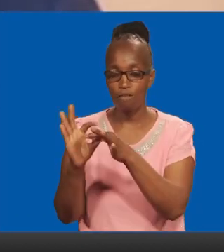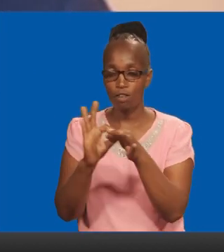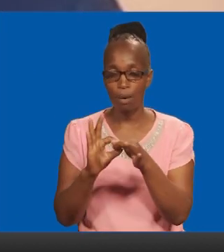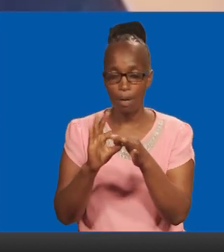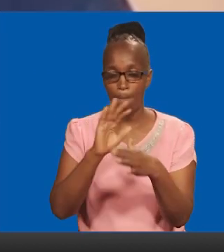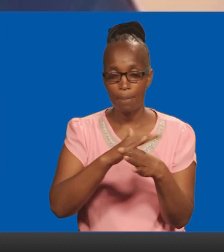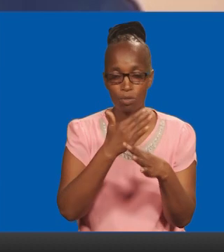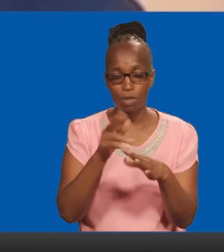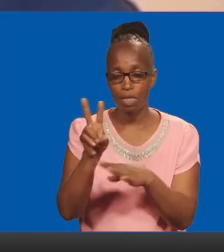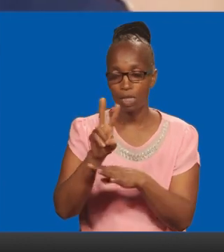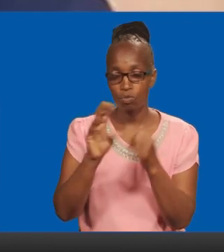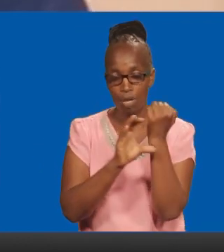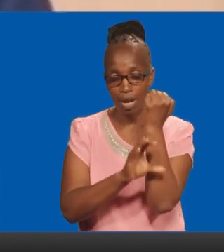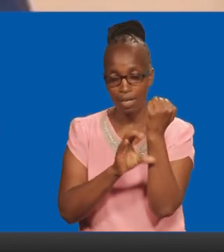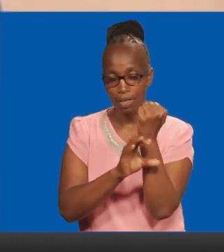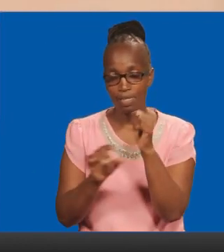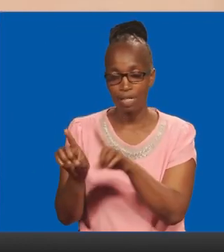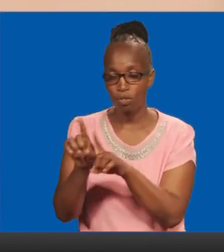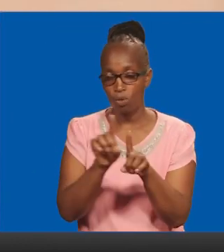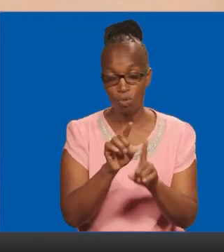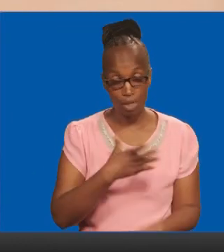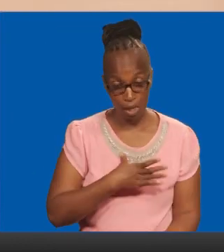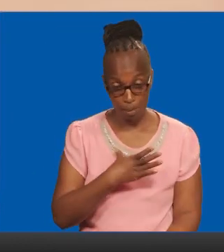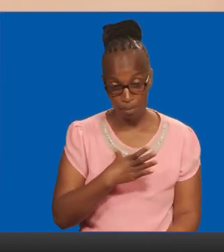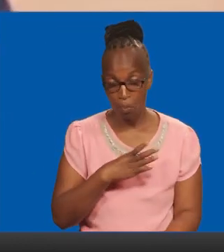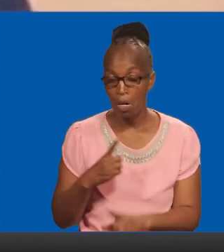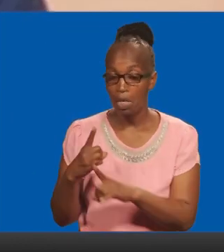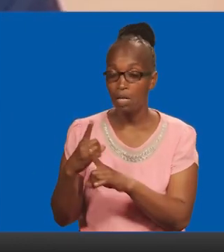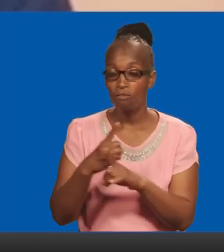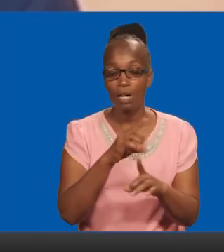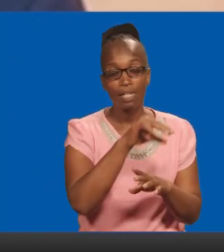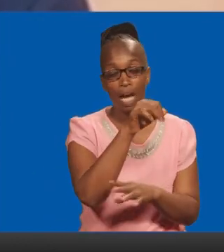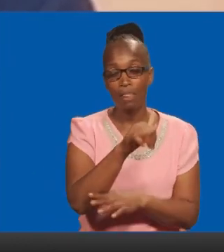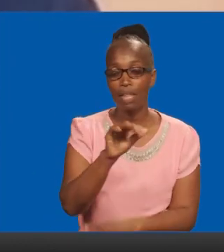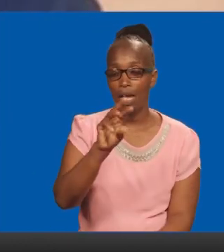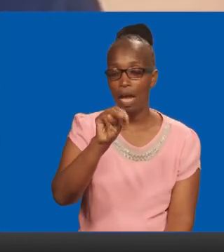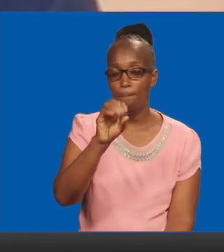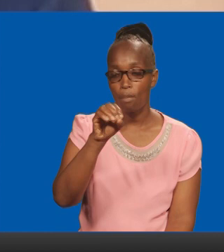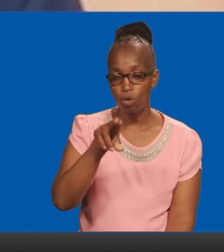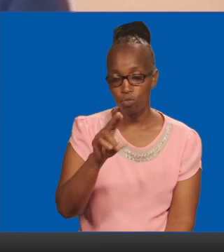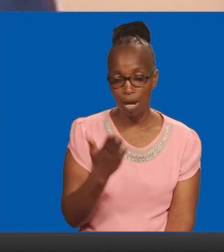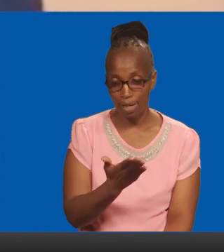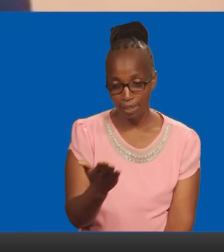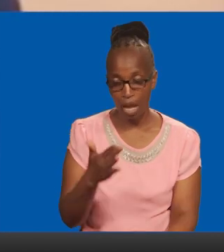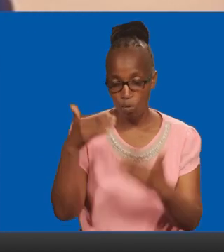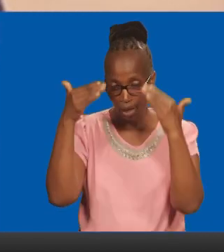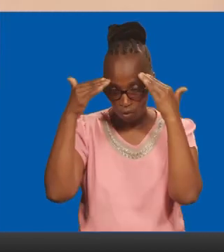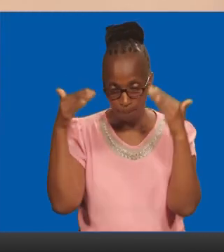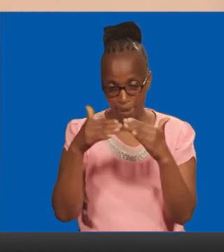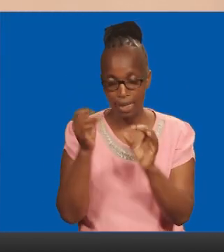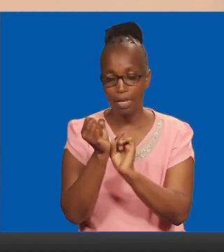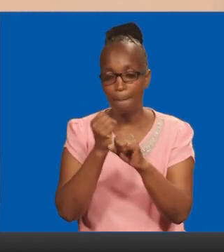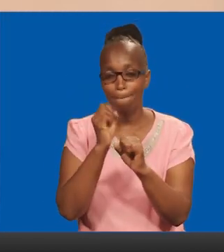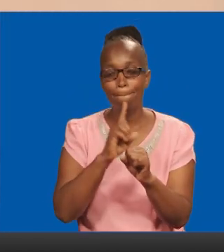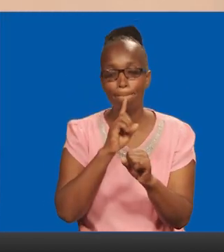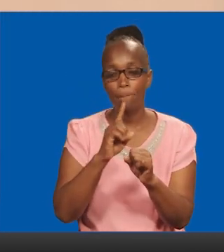avenues for collaboration between the two countries and peoples. Several other MOUs are in the